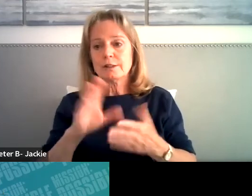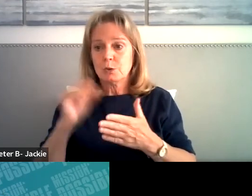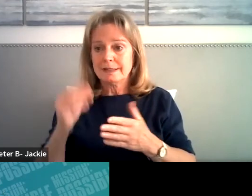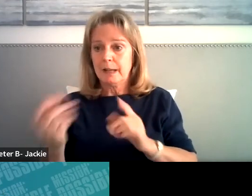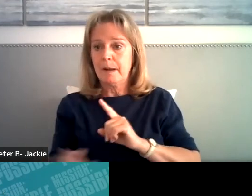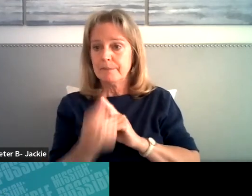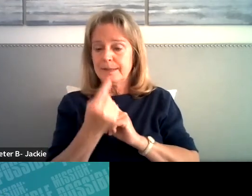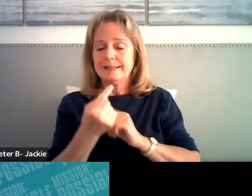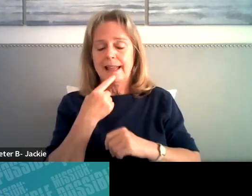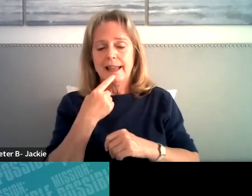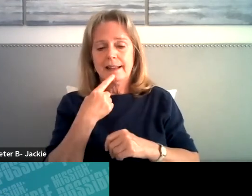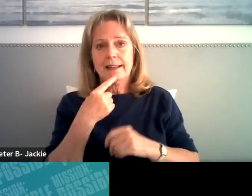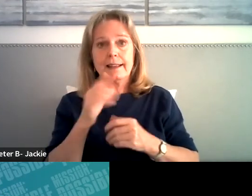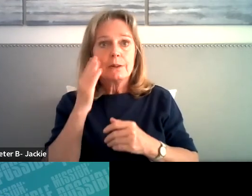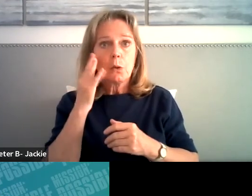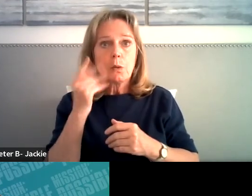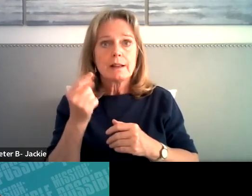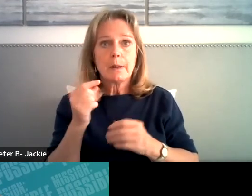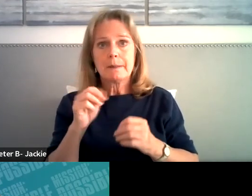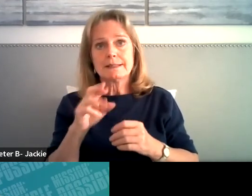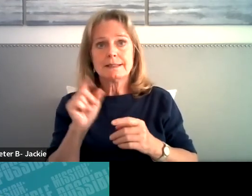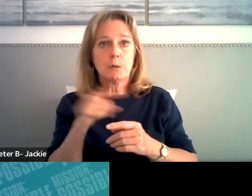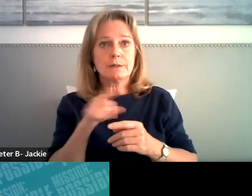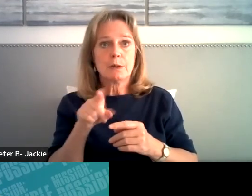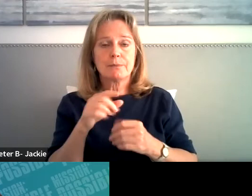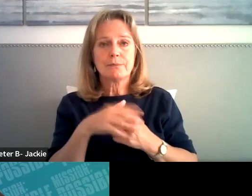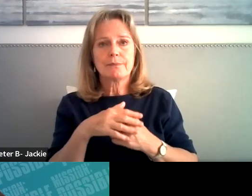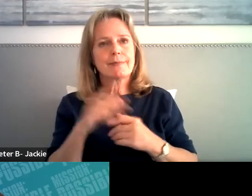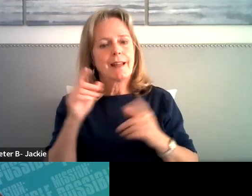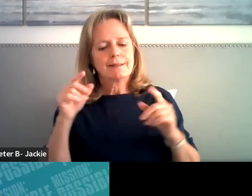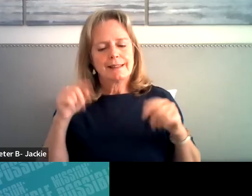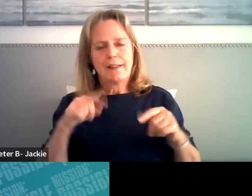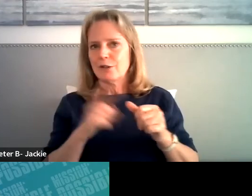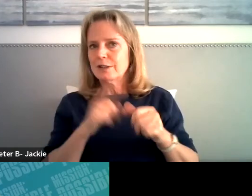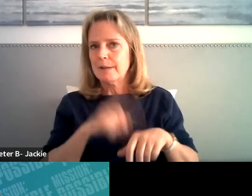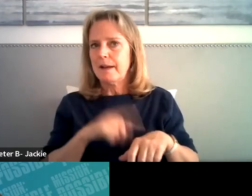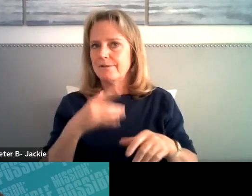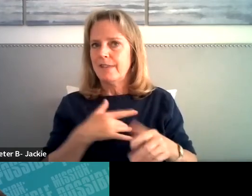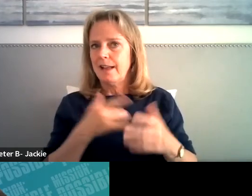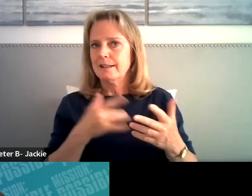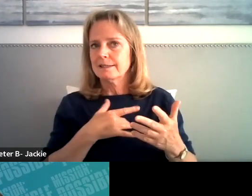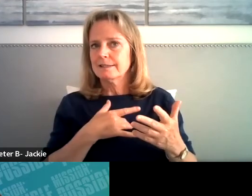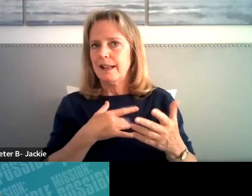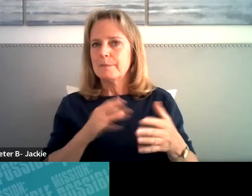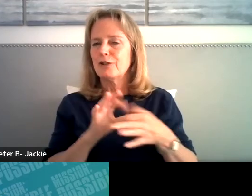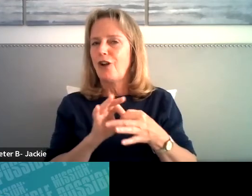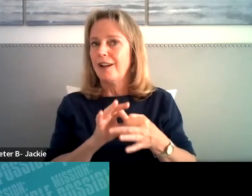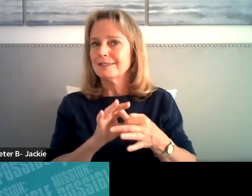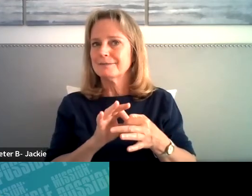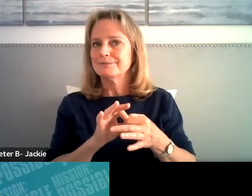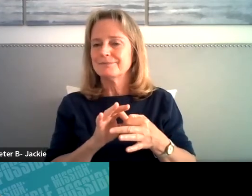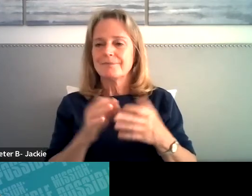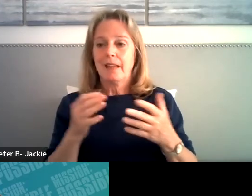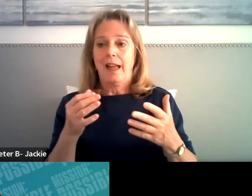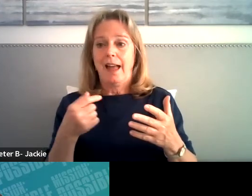and said, "You know what, Mrs. So-and-so, this is the first time that I felt I belong, that